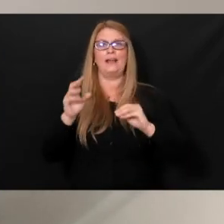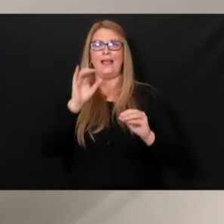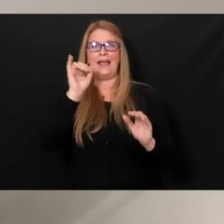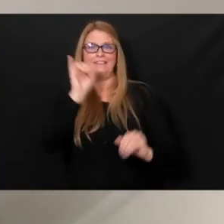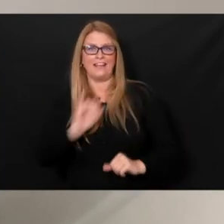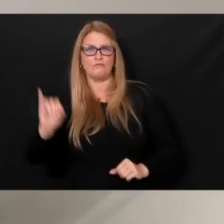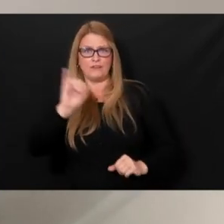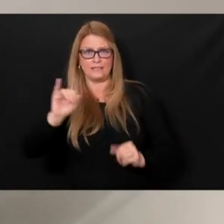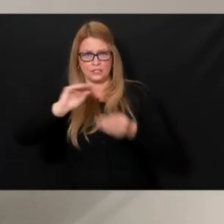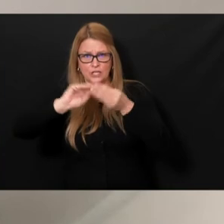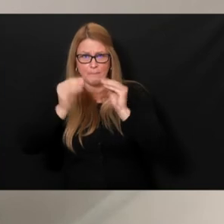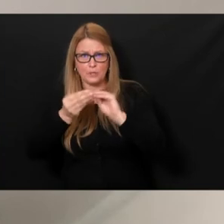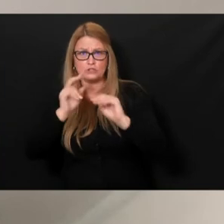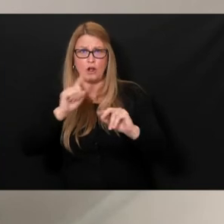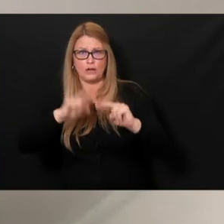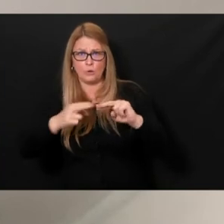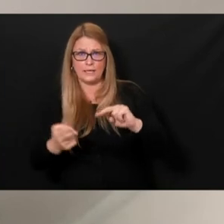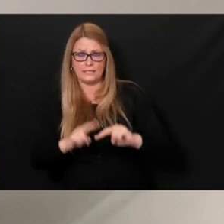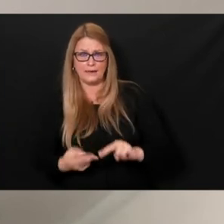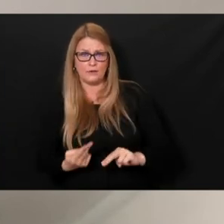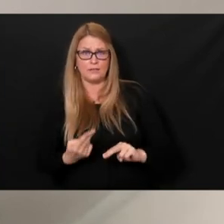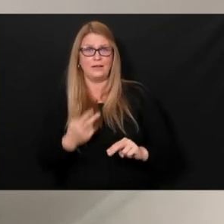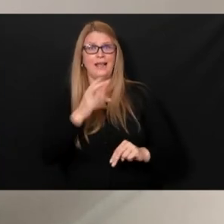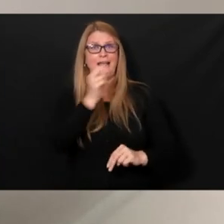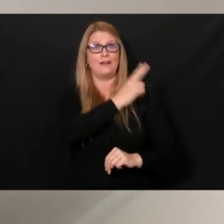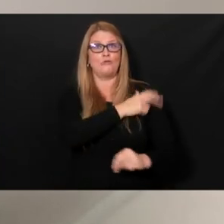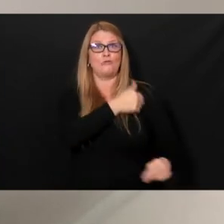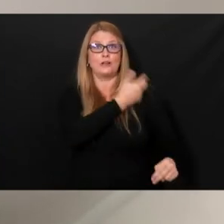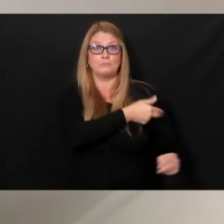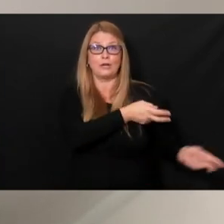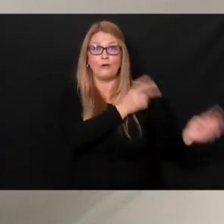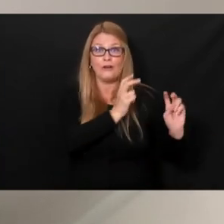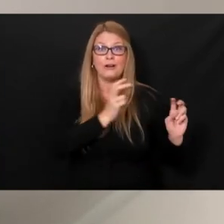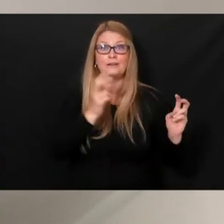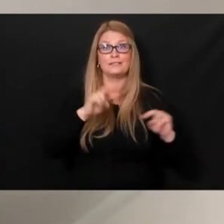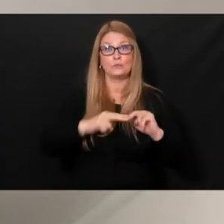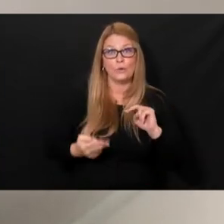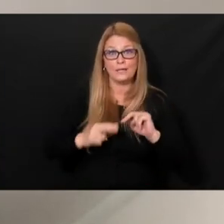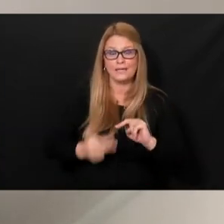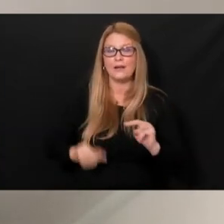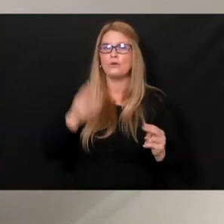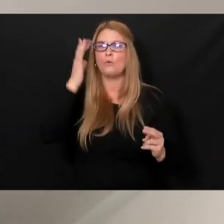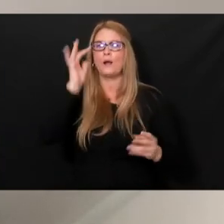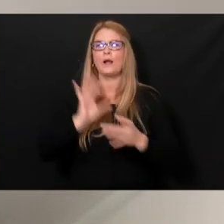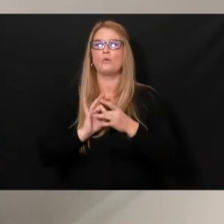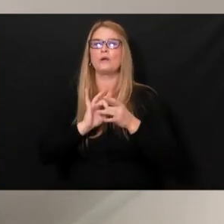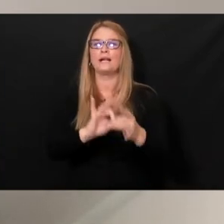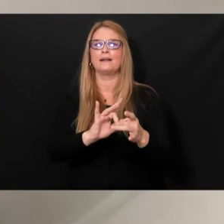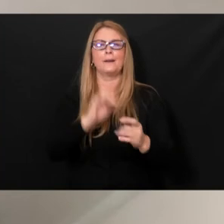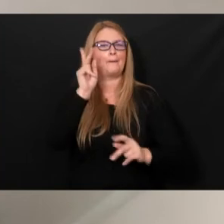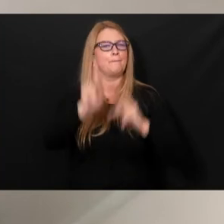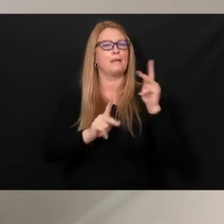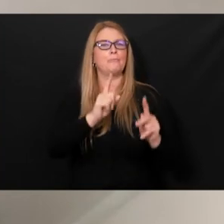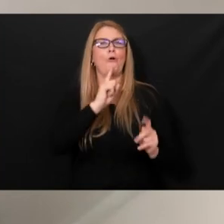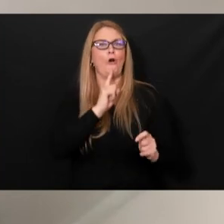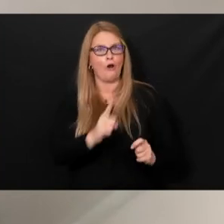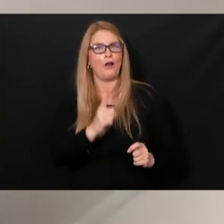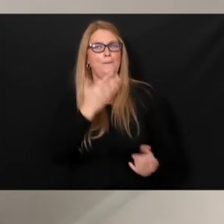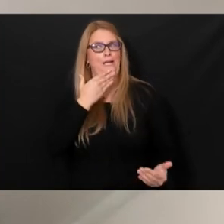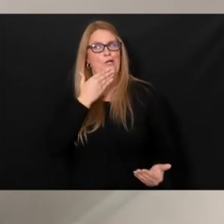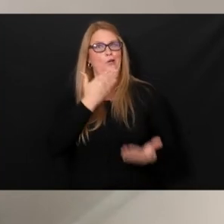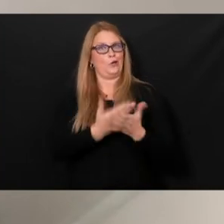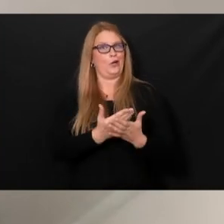of COVID-19 and hospitalization rates are as much related to people being really, really good